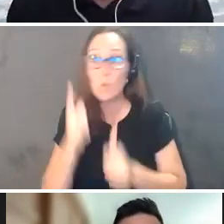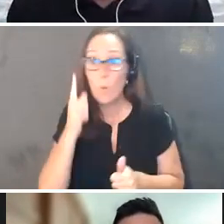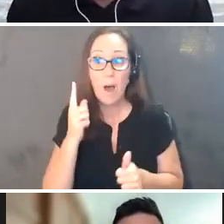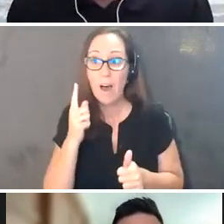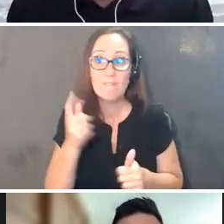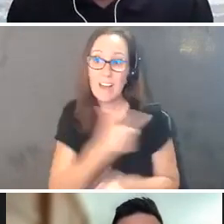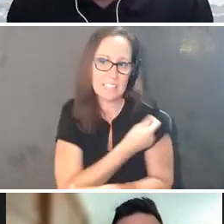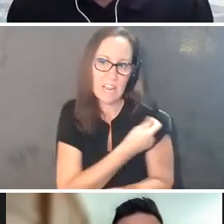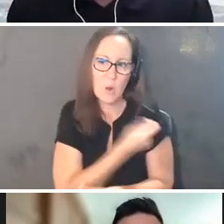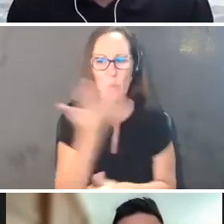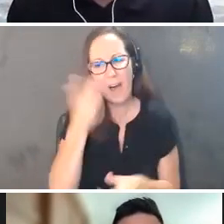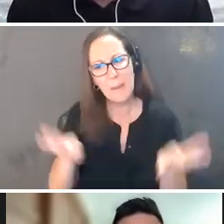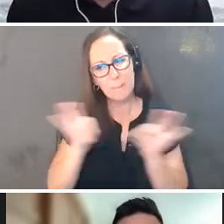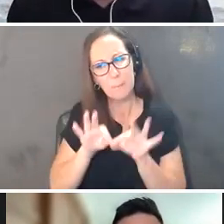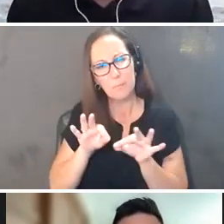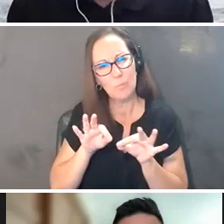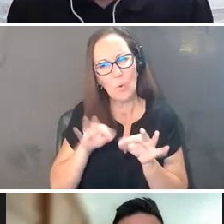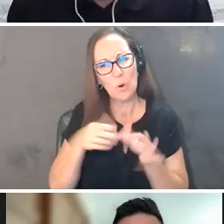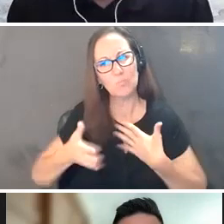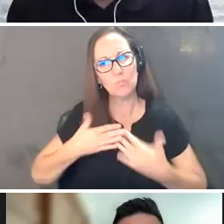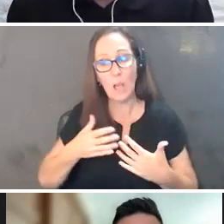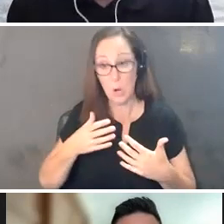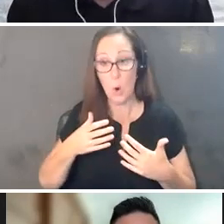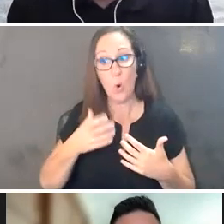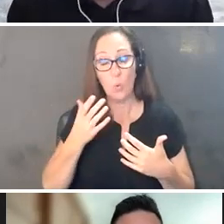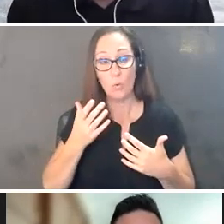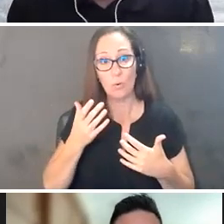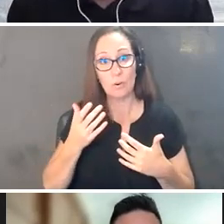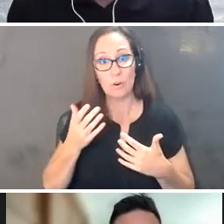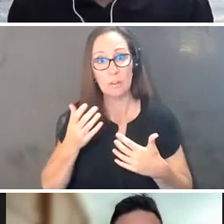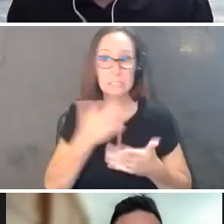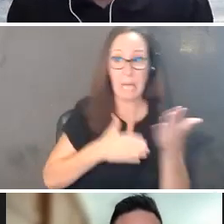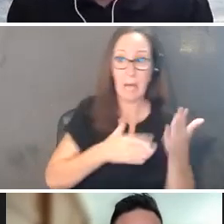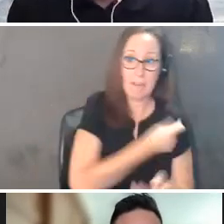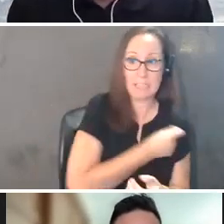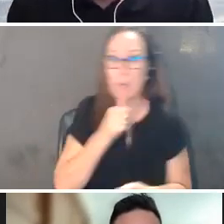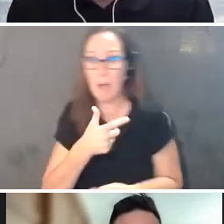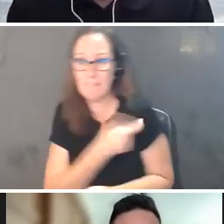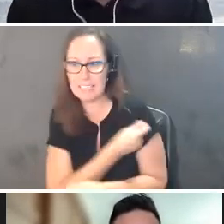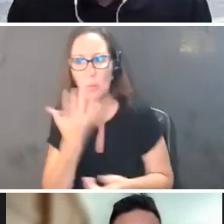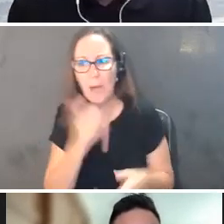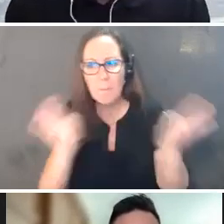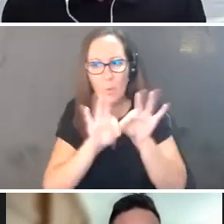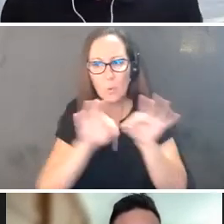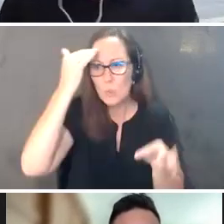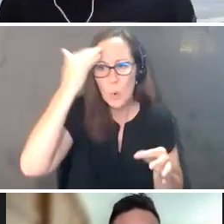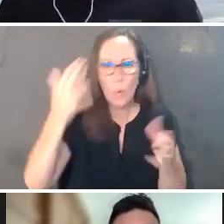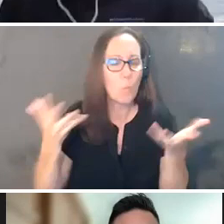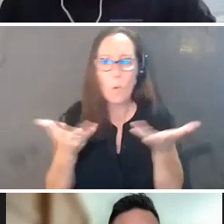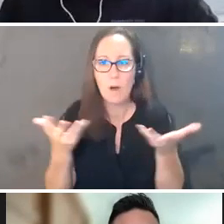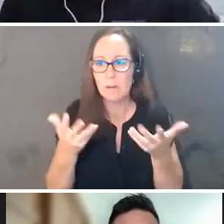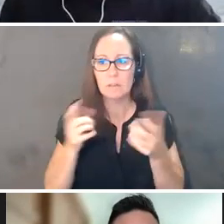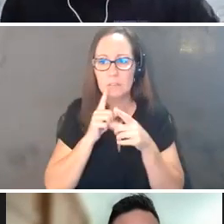it matter if some people are not vaccinated and some are? So that question is for you, Dr. Ritanasan. You're definitely